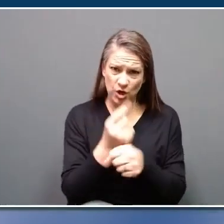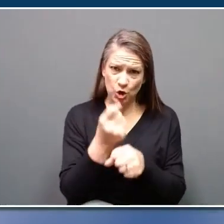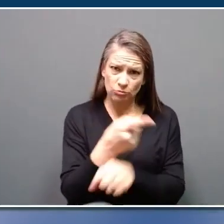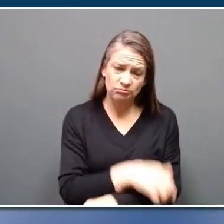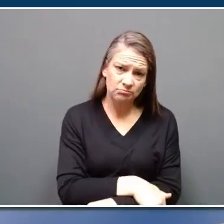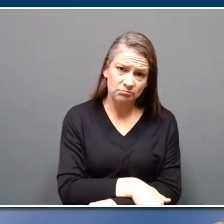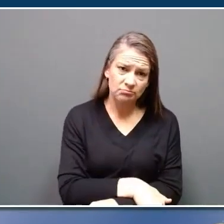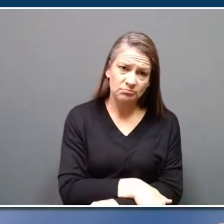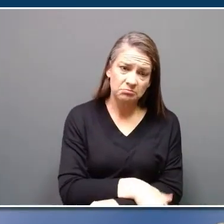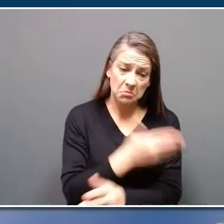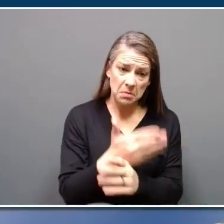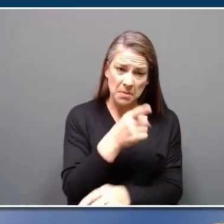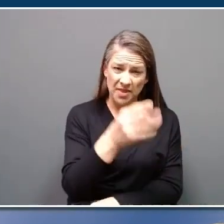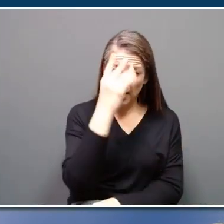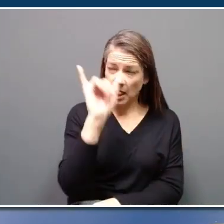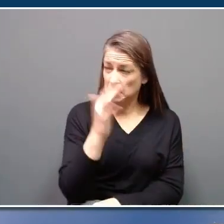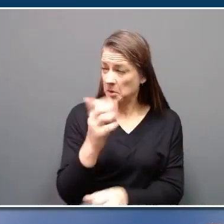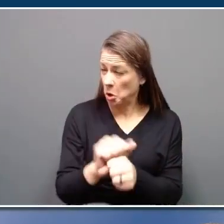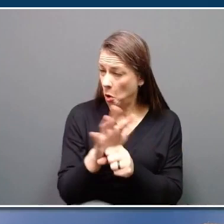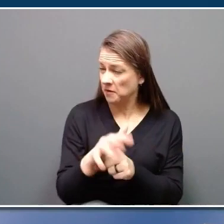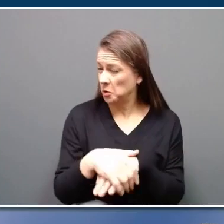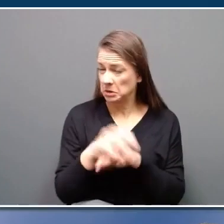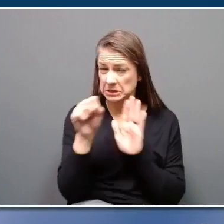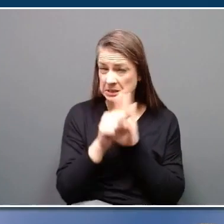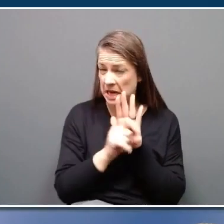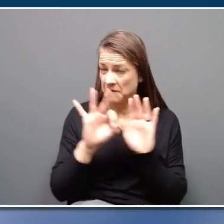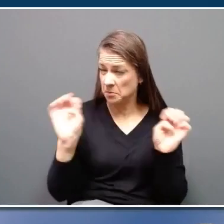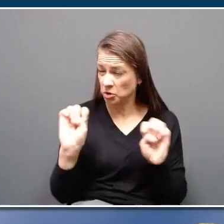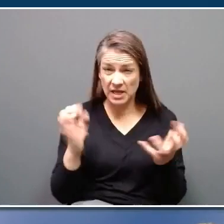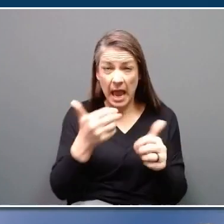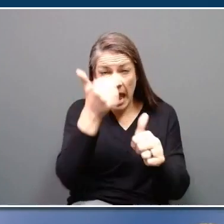about executive orders like COVID or states of emergency. Folks, every